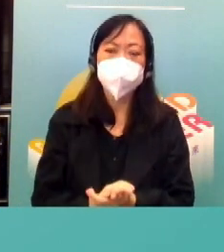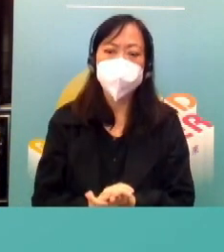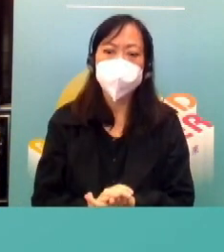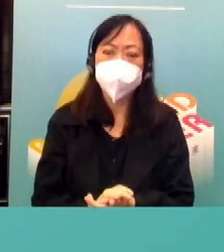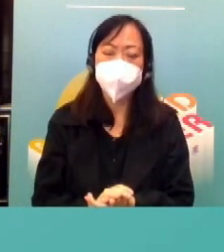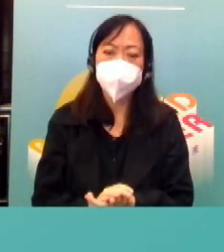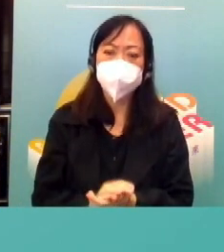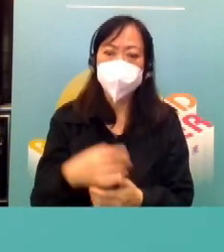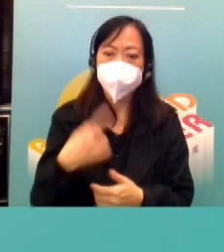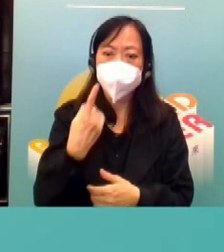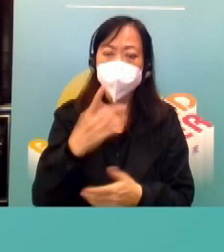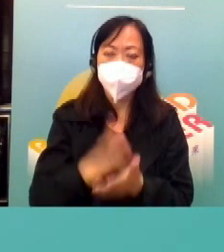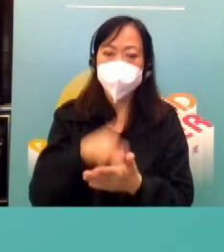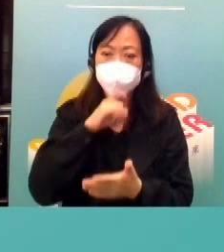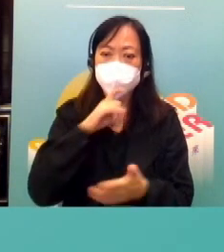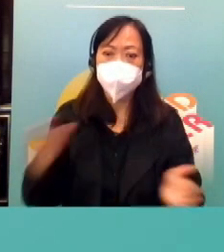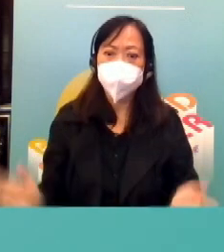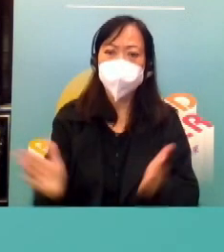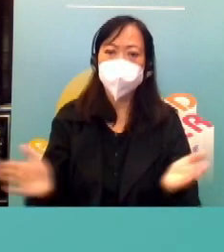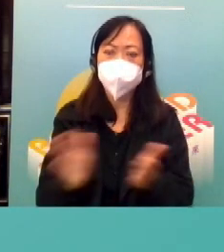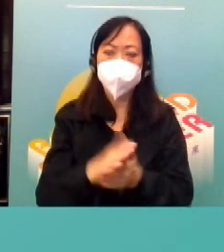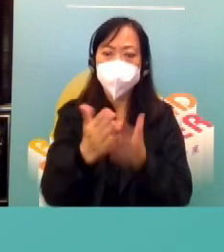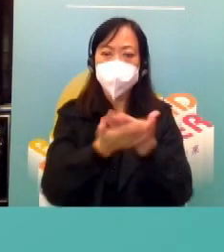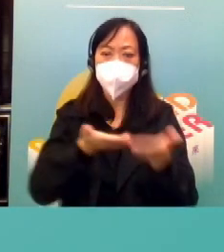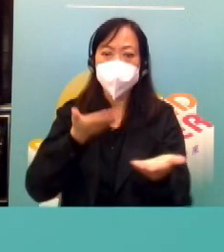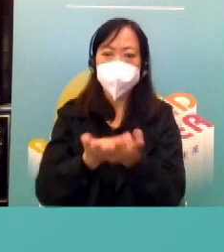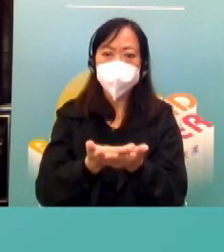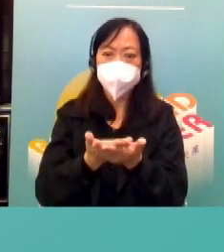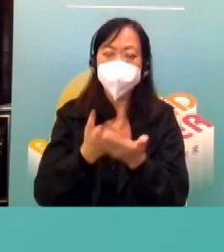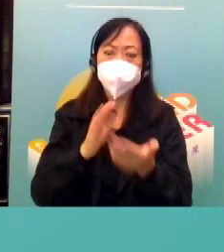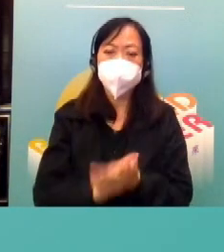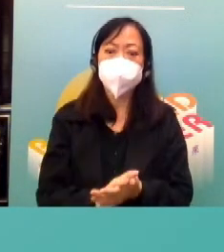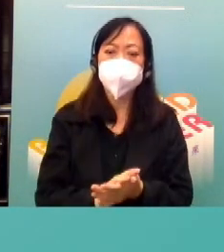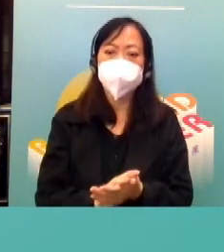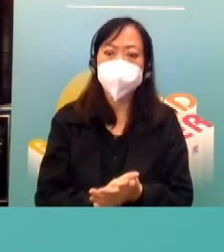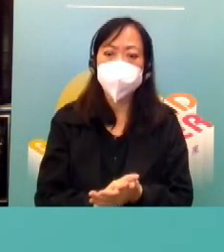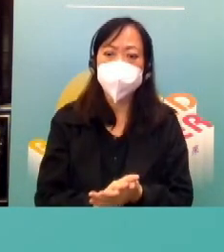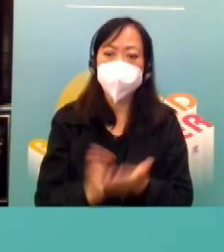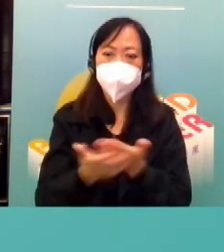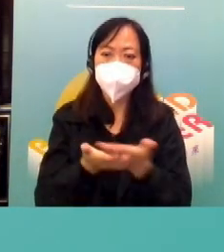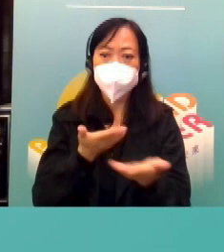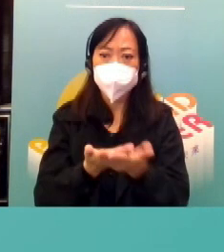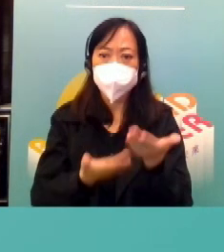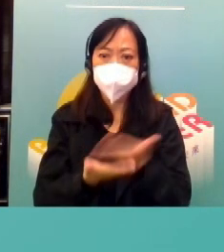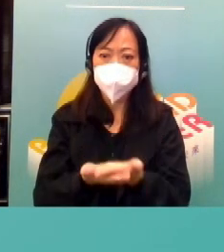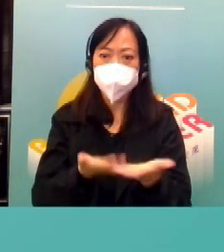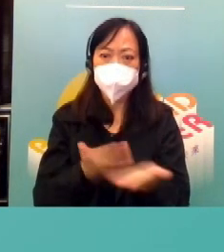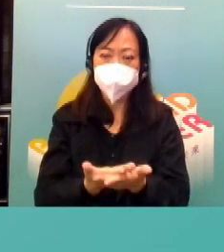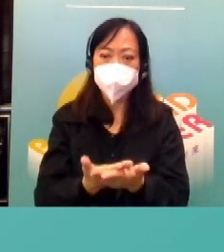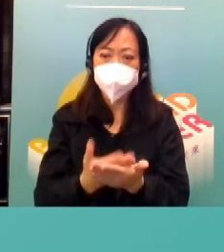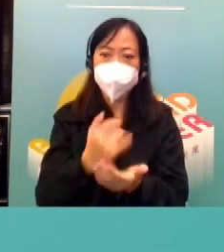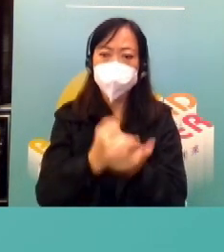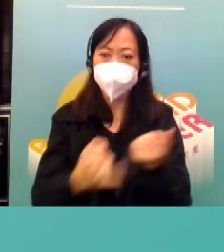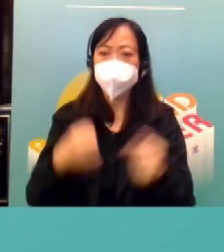and recycling, really resale of used books that might otherwise have gone to landfill. So they're a leading